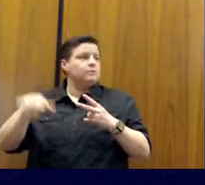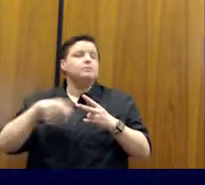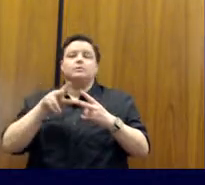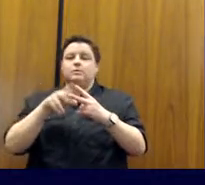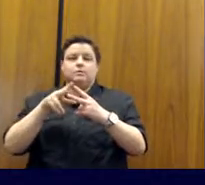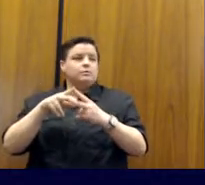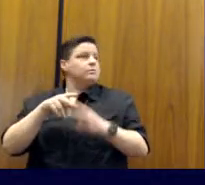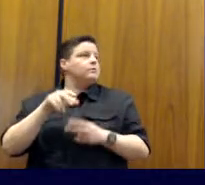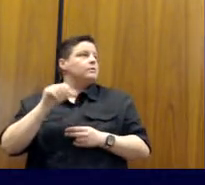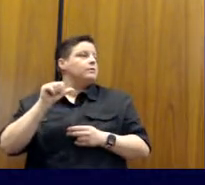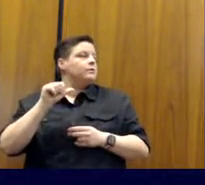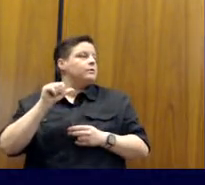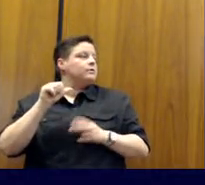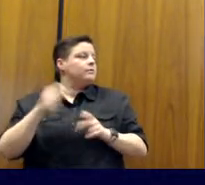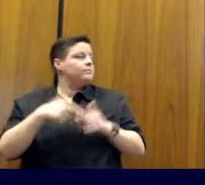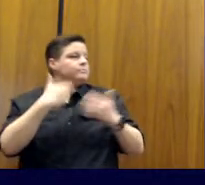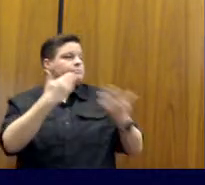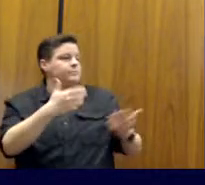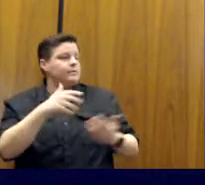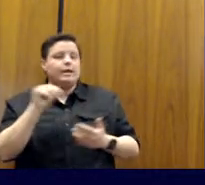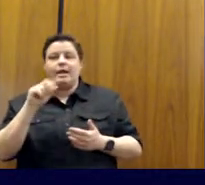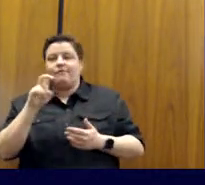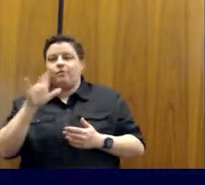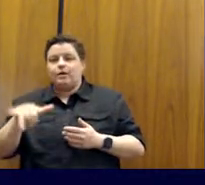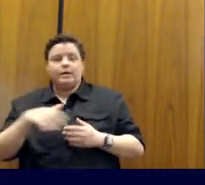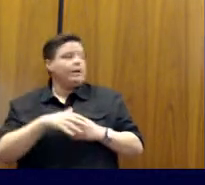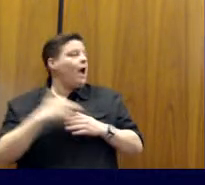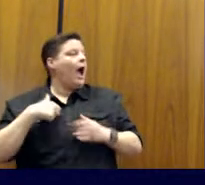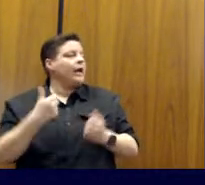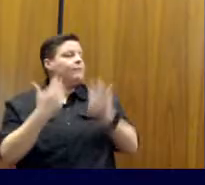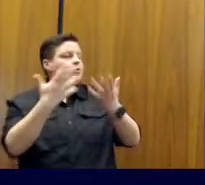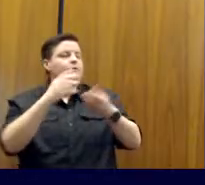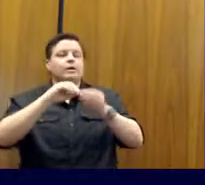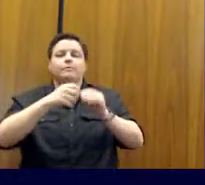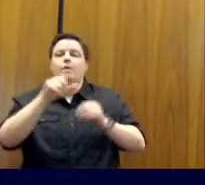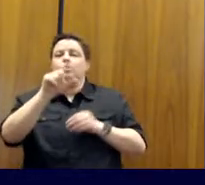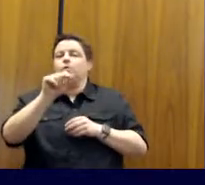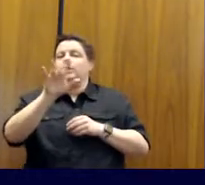Mr. Avery. I'll take that. Thank you, Chair. I'd like to move Resolution